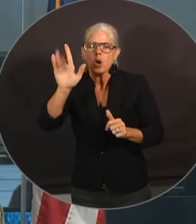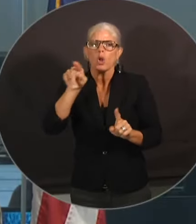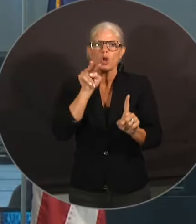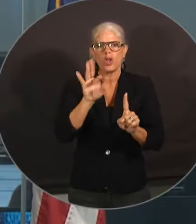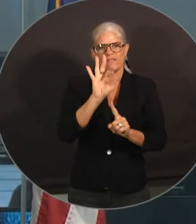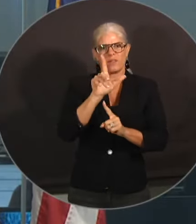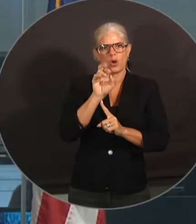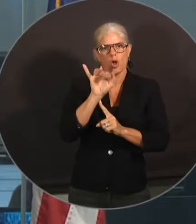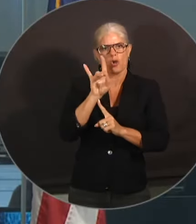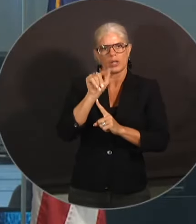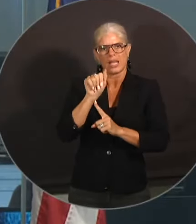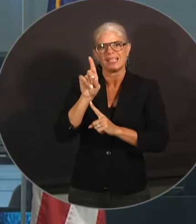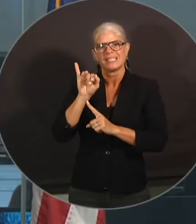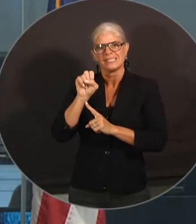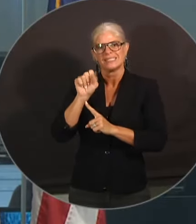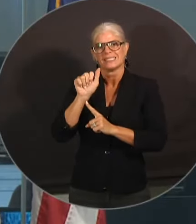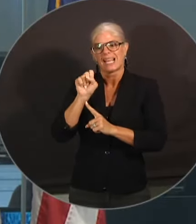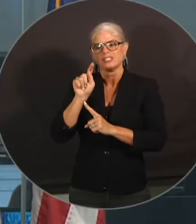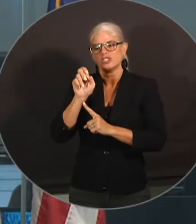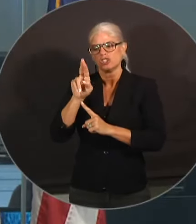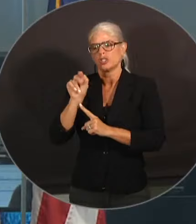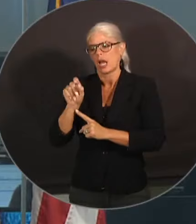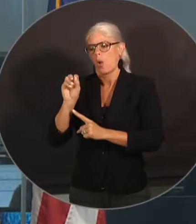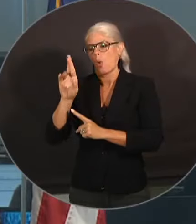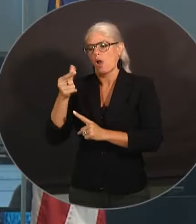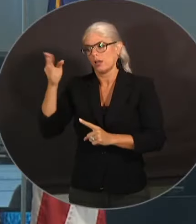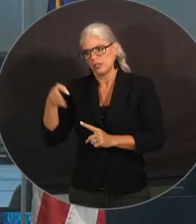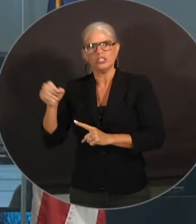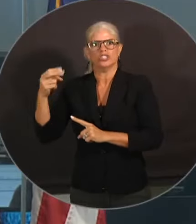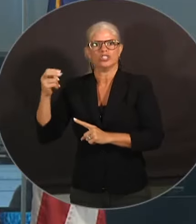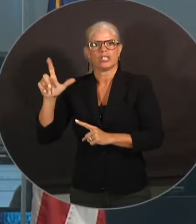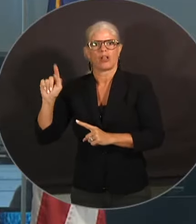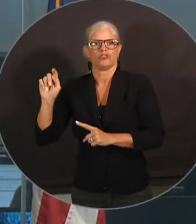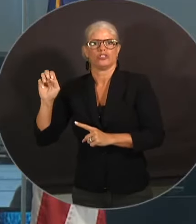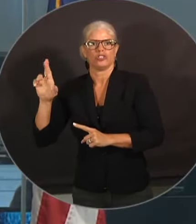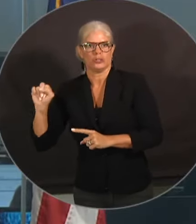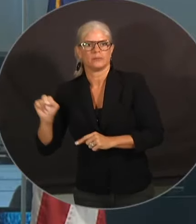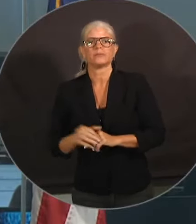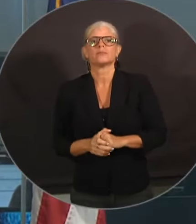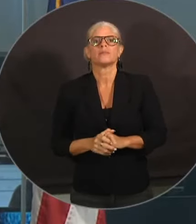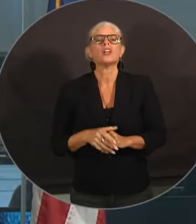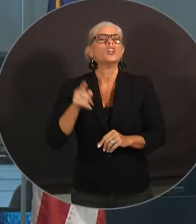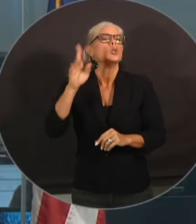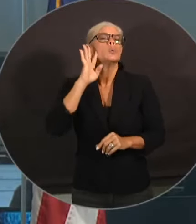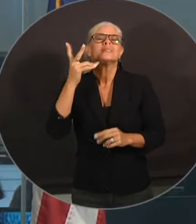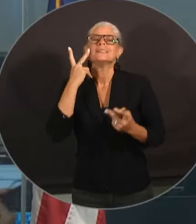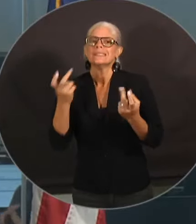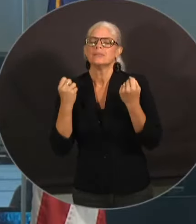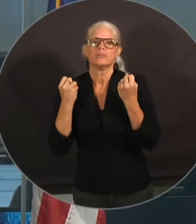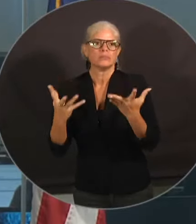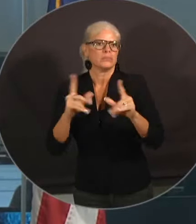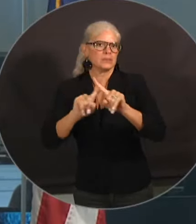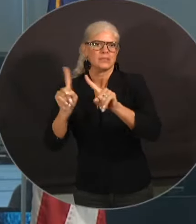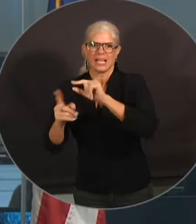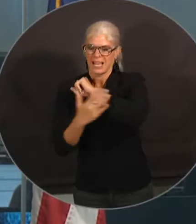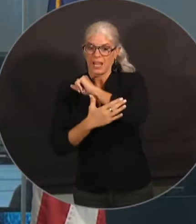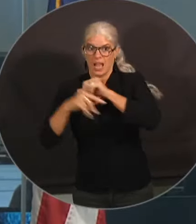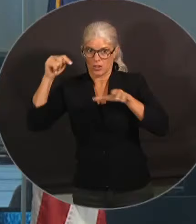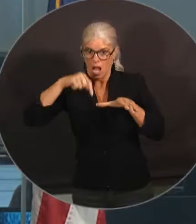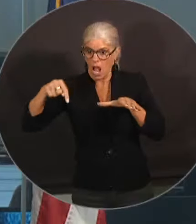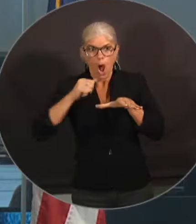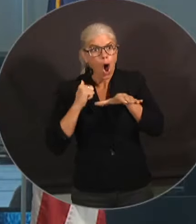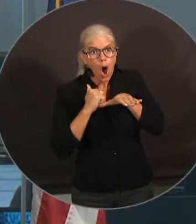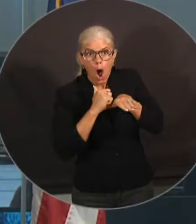floridadisaster.org/shelters, and you will see the options that you have. All counties are required to have at least one pet-friendly shelter.